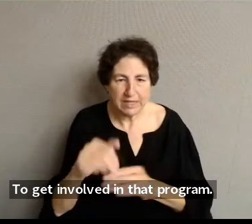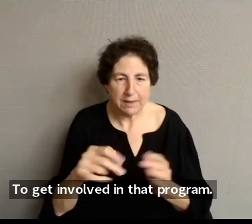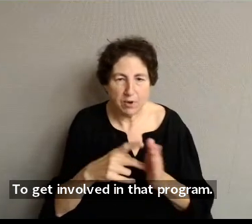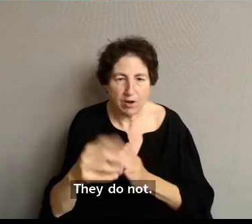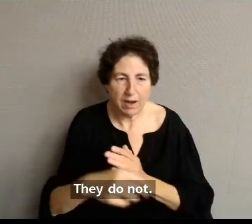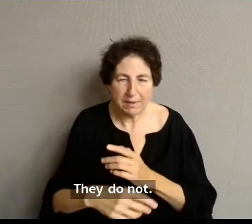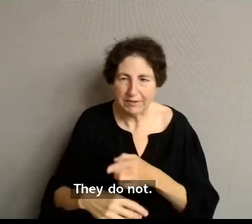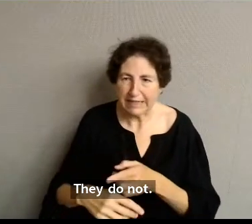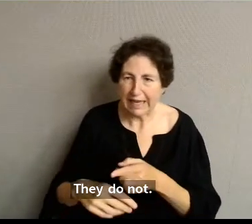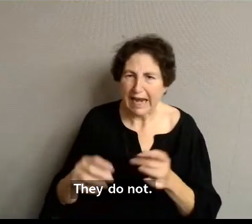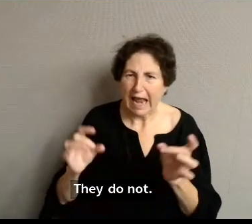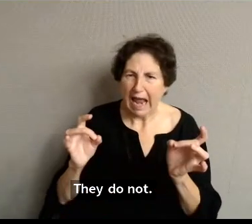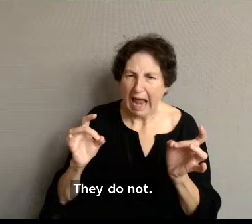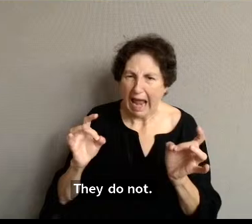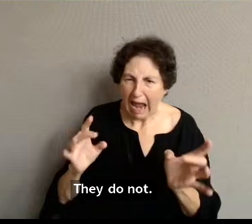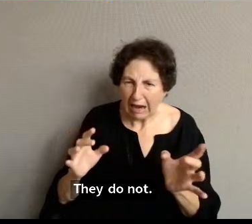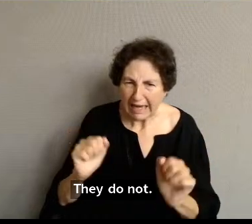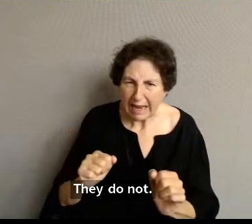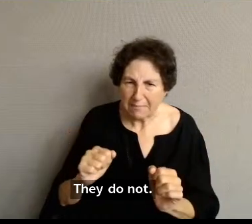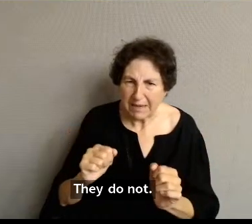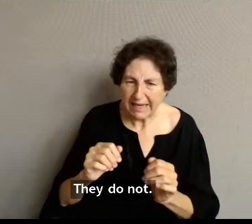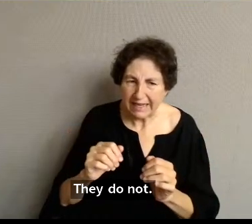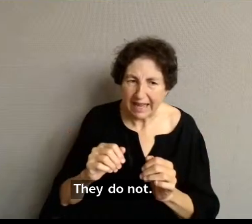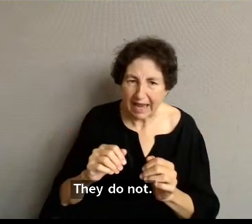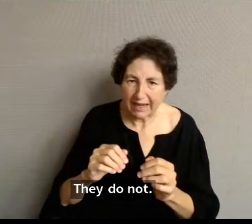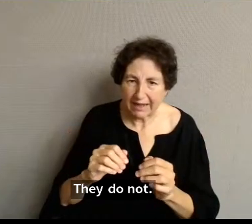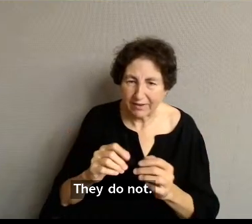Ouch. Thank you. Could get pretty expensive.